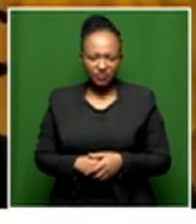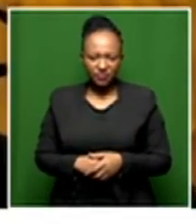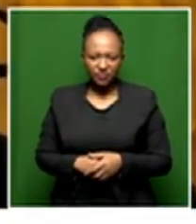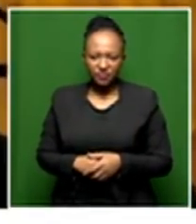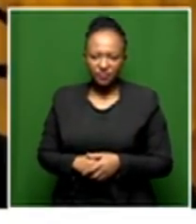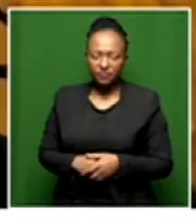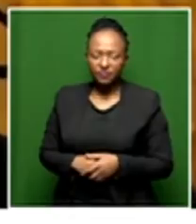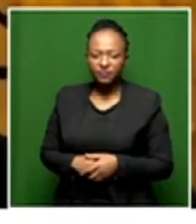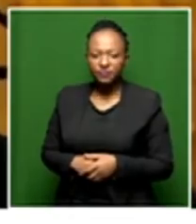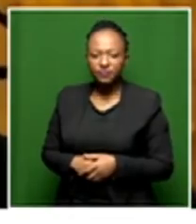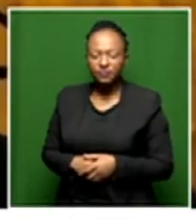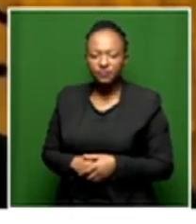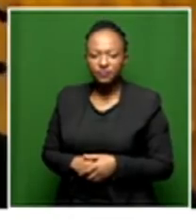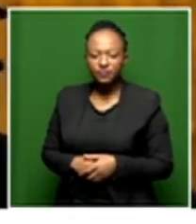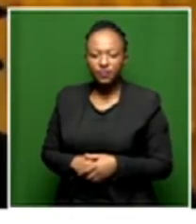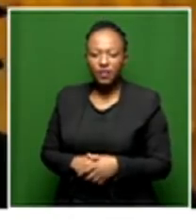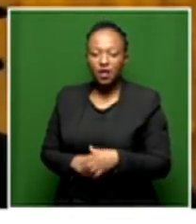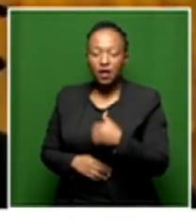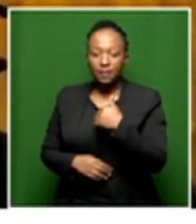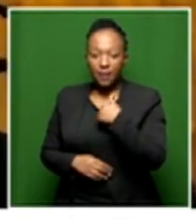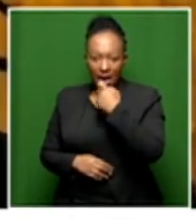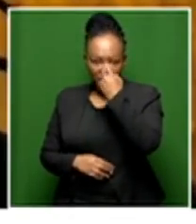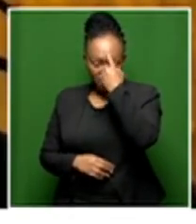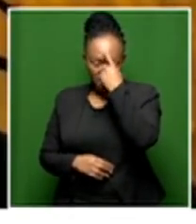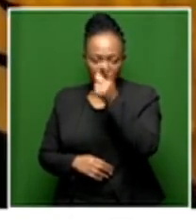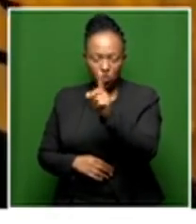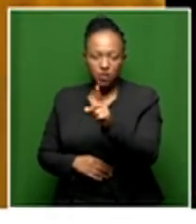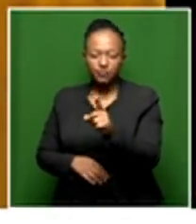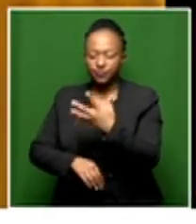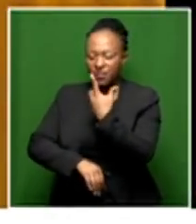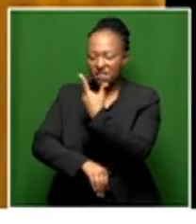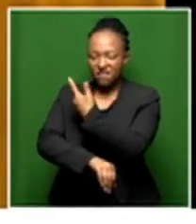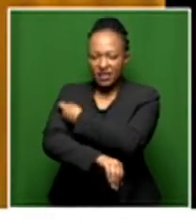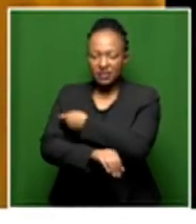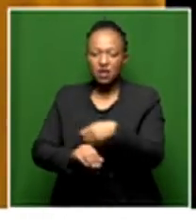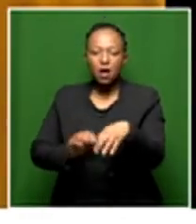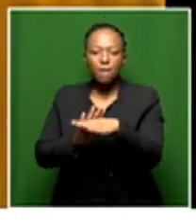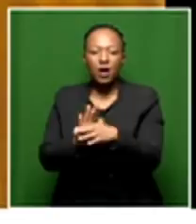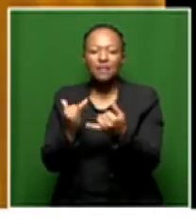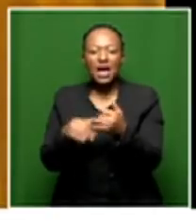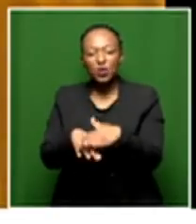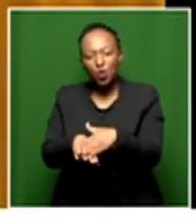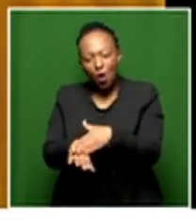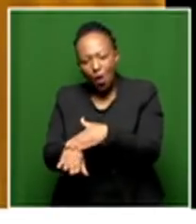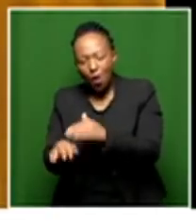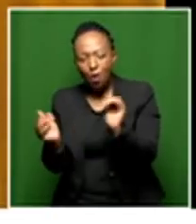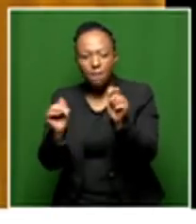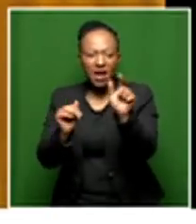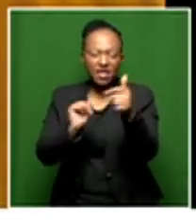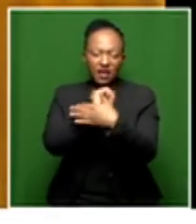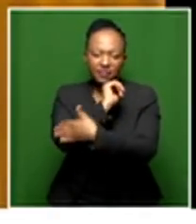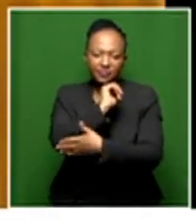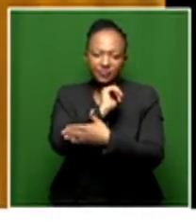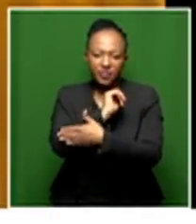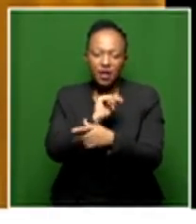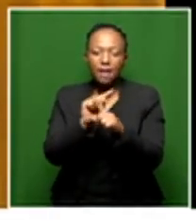I think, to the extent that our vaccination program is lagging with other countries, it really helps